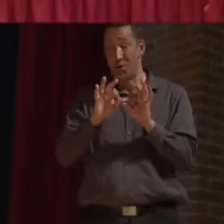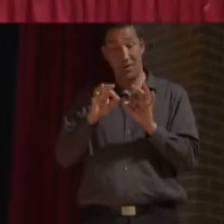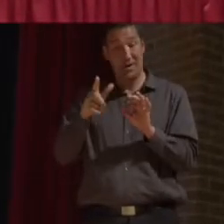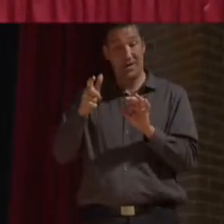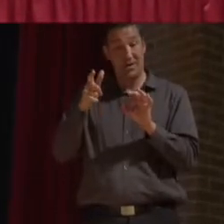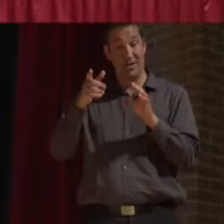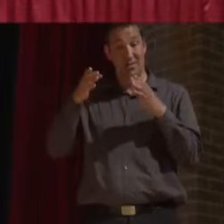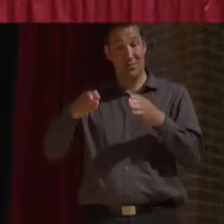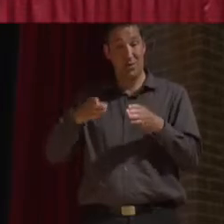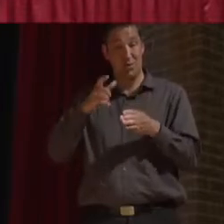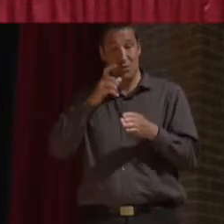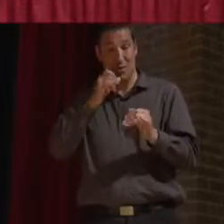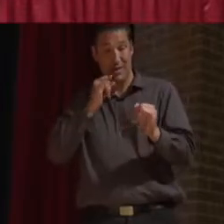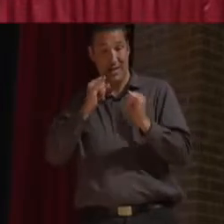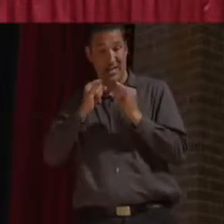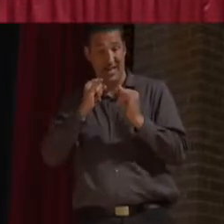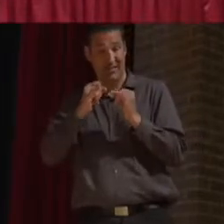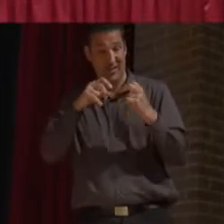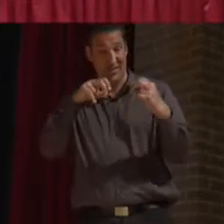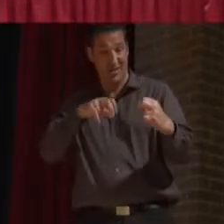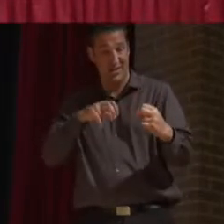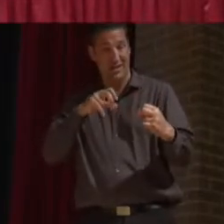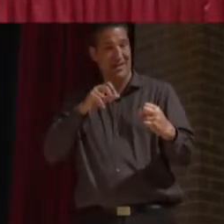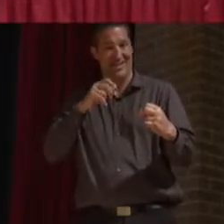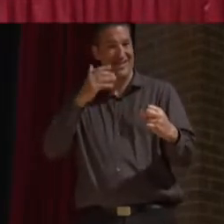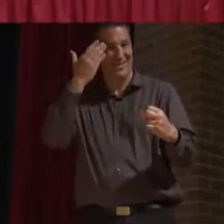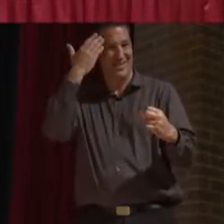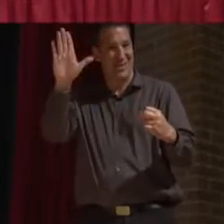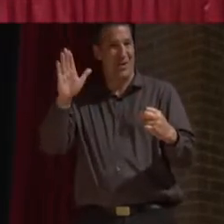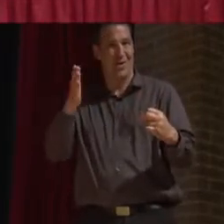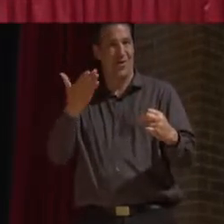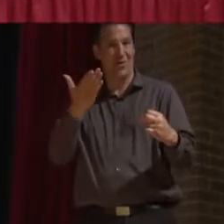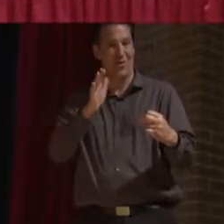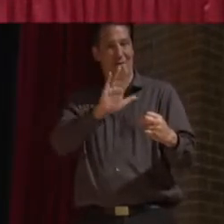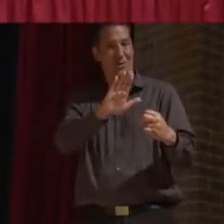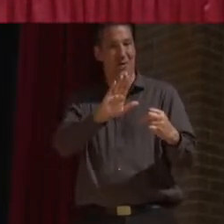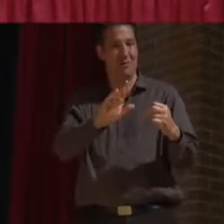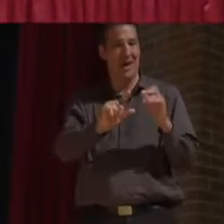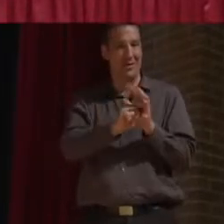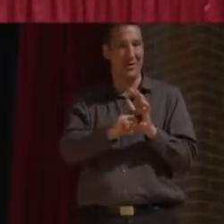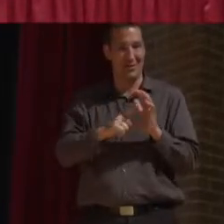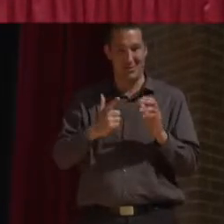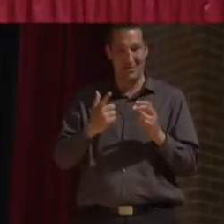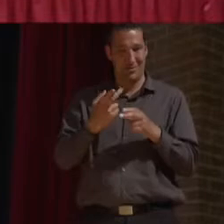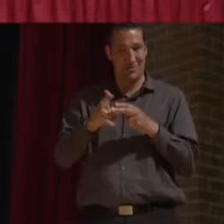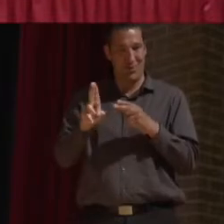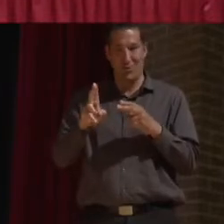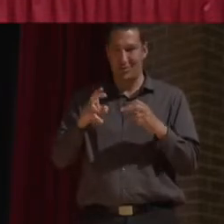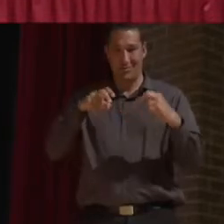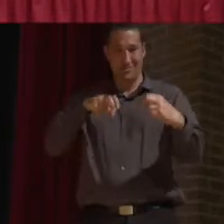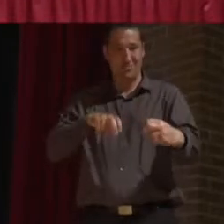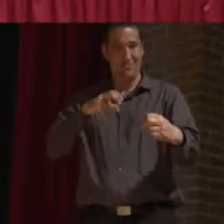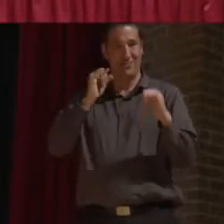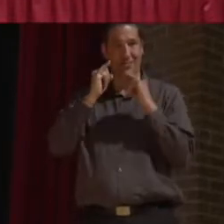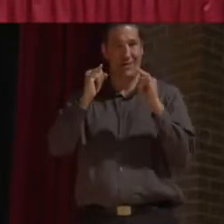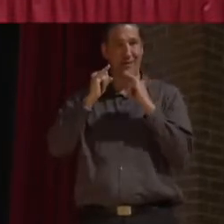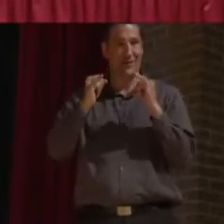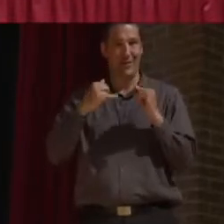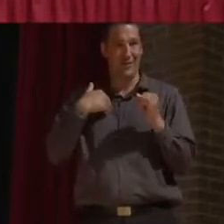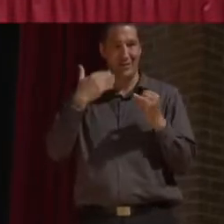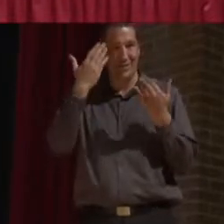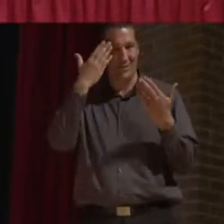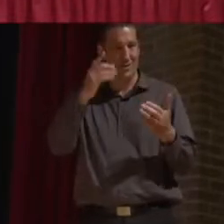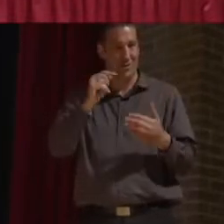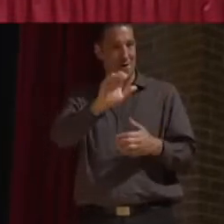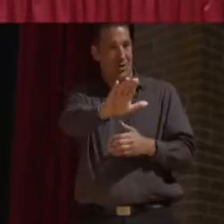or the employer is not going to be able to see those strengths in a typical interview session. And I know you hear of like places like Microsoft that have more